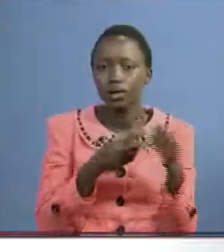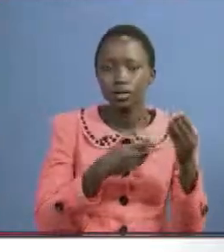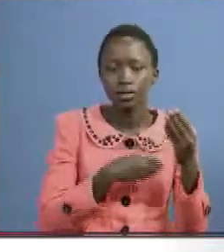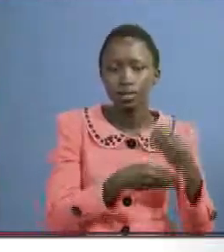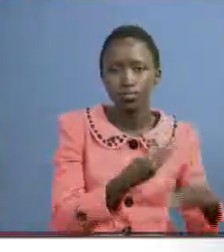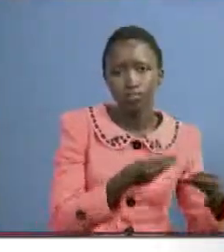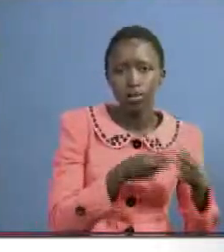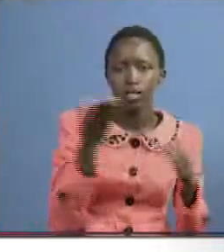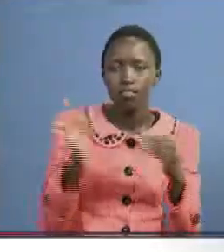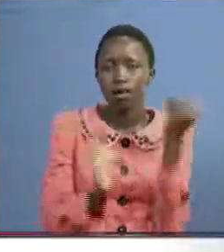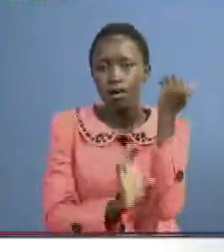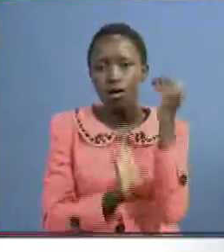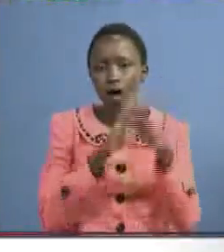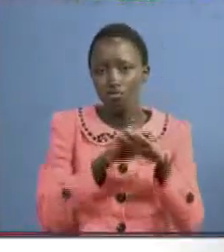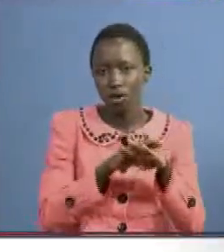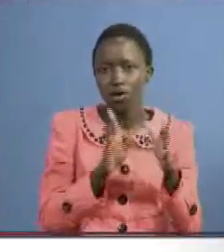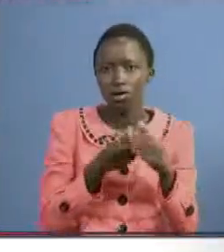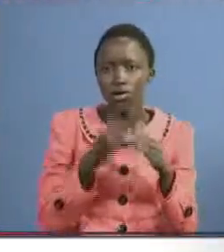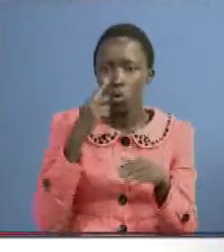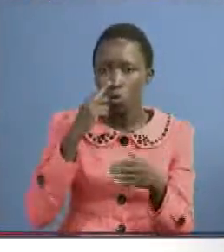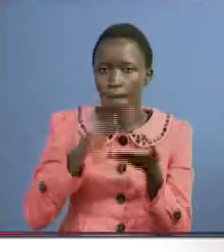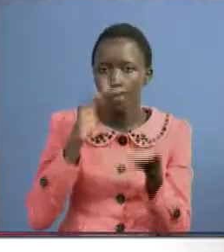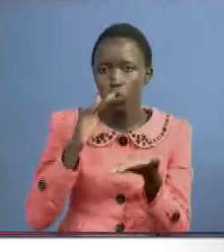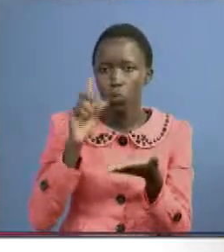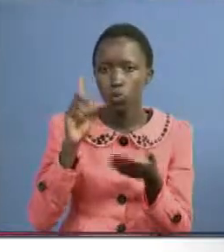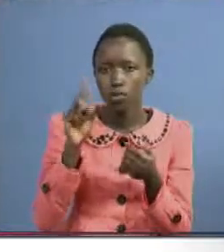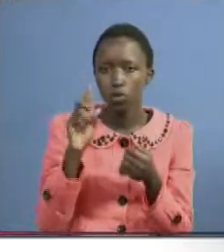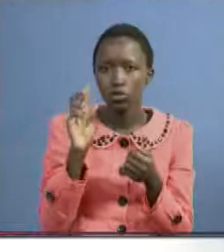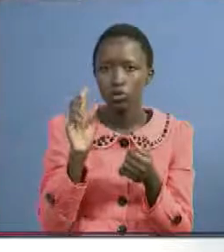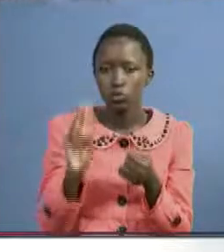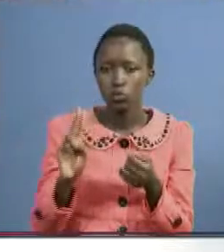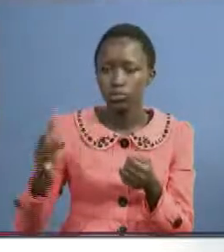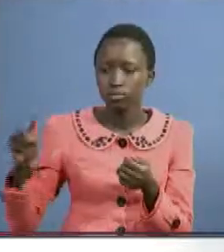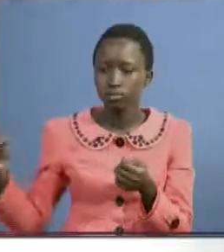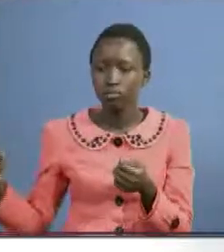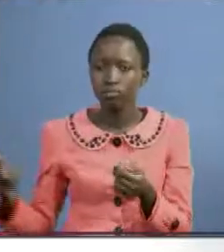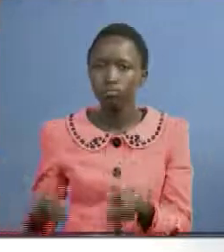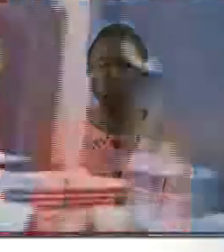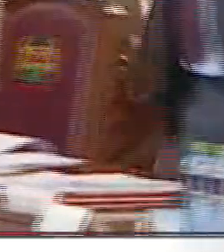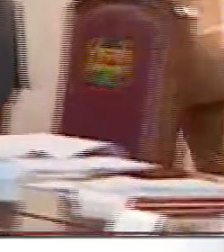trade across the continent that is home to more than 1.2 billion people.